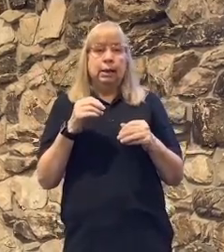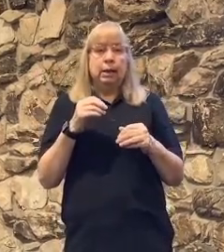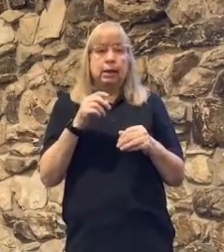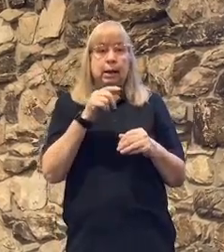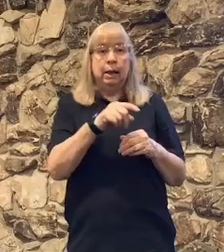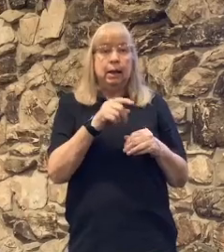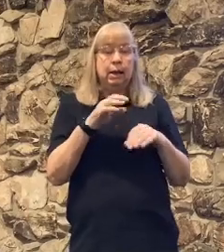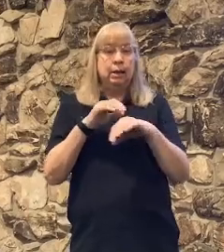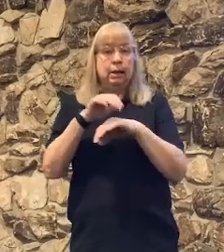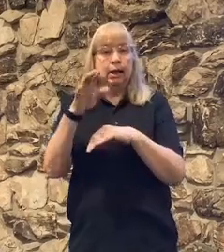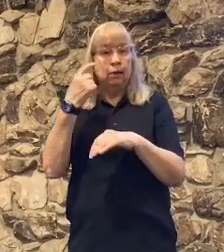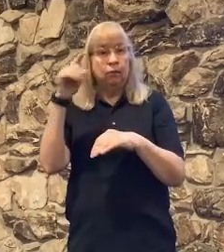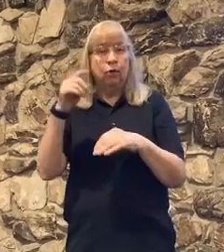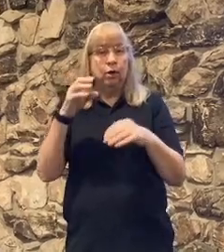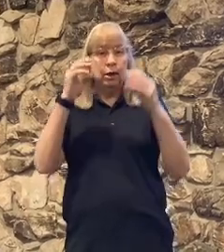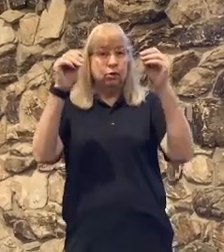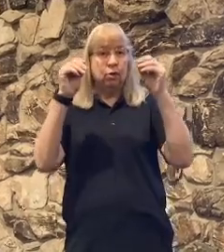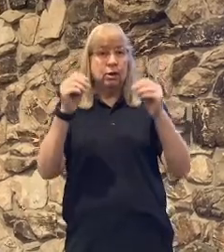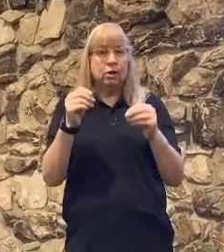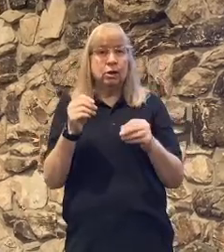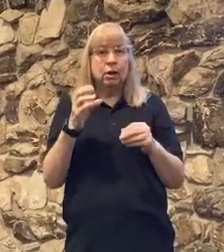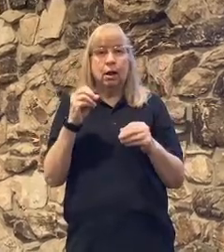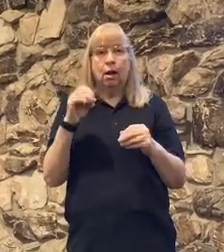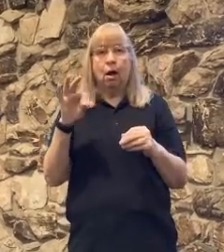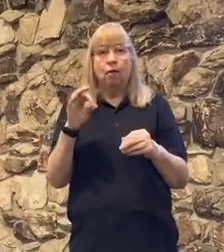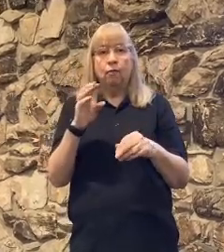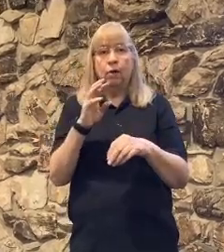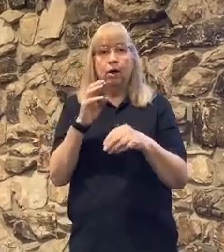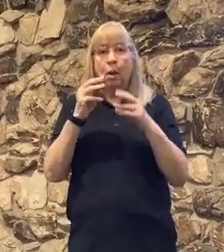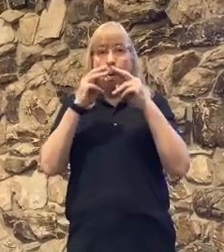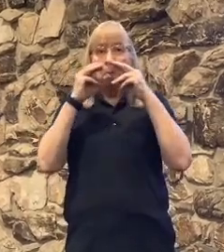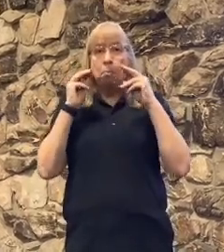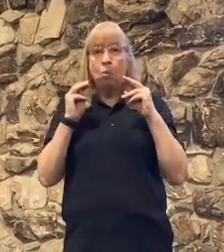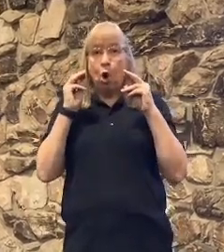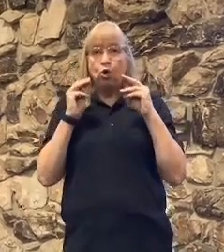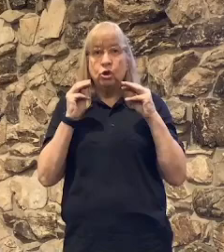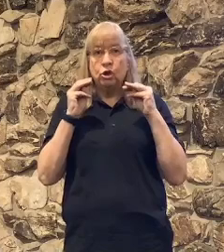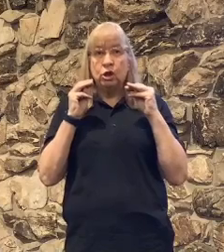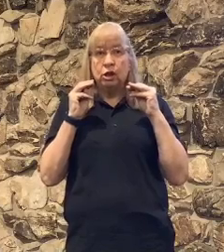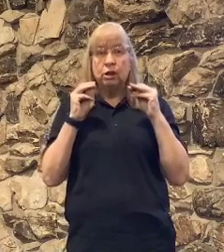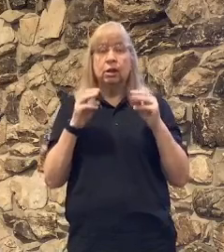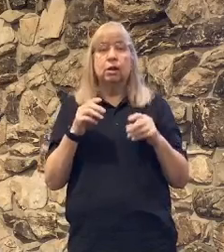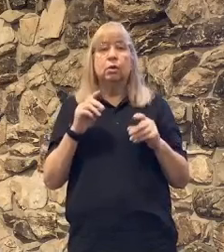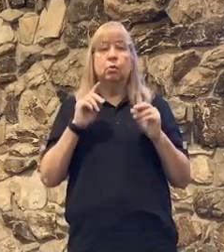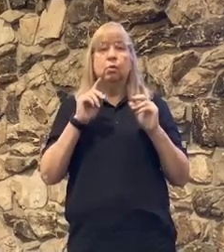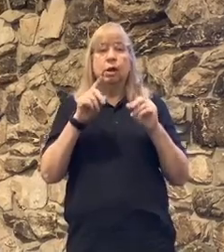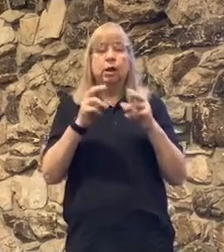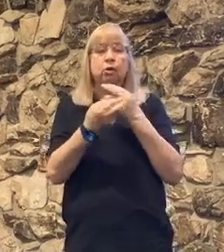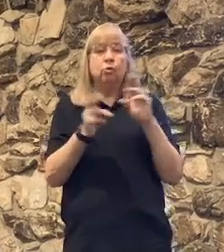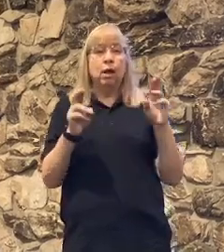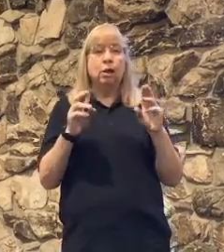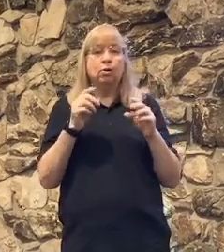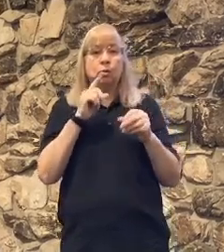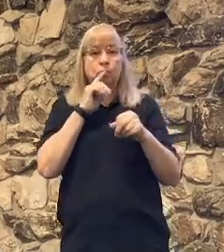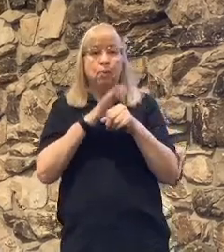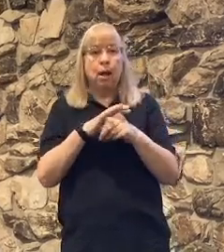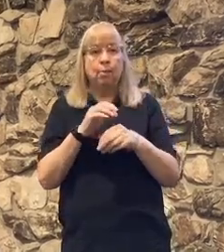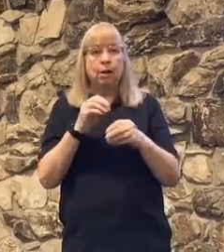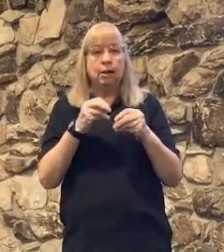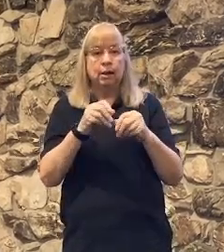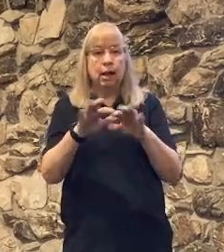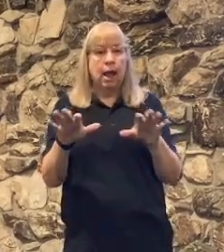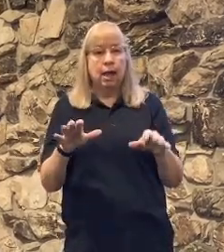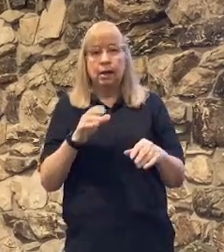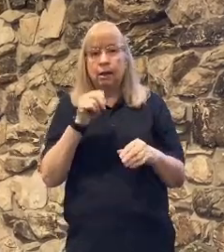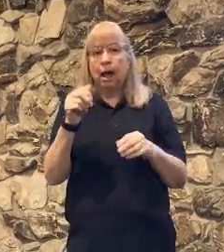the instructions of Moses. Now think about this. Moses, when he goes into the promise, gets ready to go to the promised land, because he doesn't make it